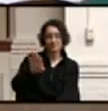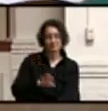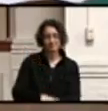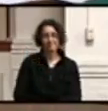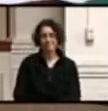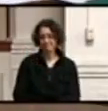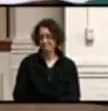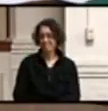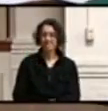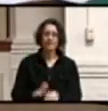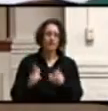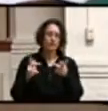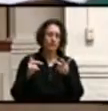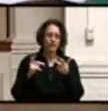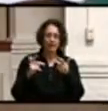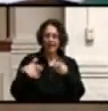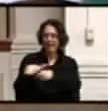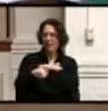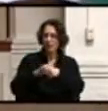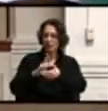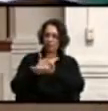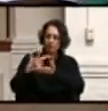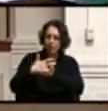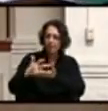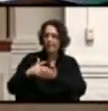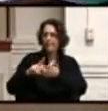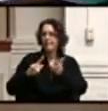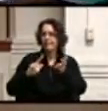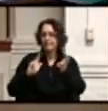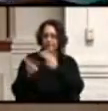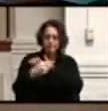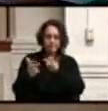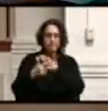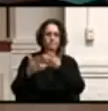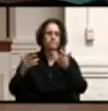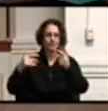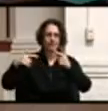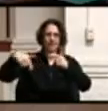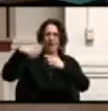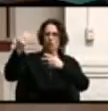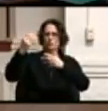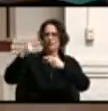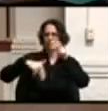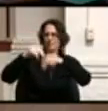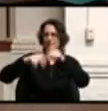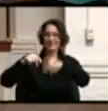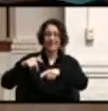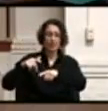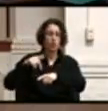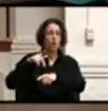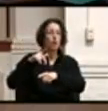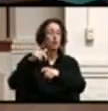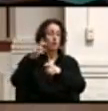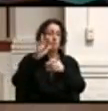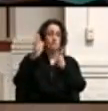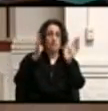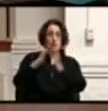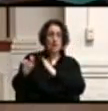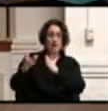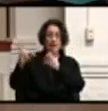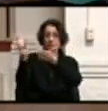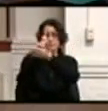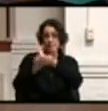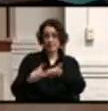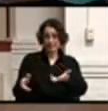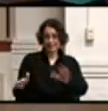approves circulation-related issues with respect to site plans, and there's a separate appeal if somebody's not